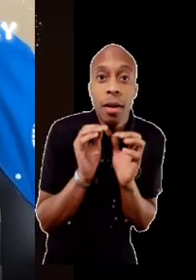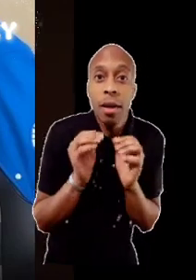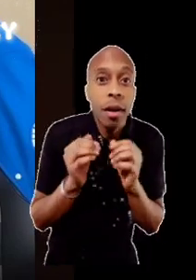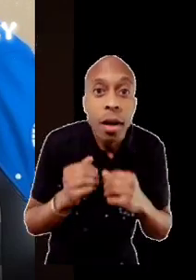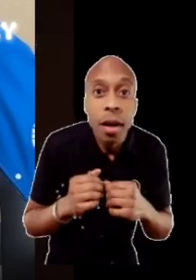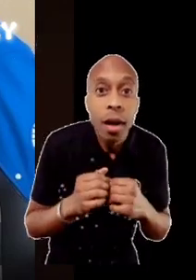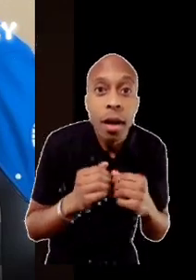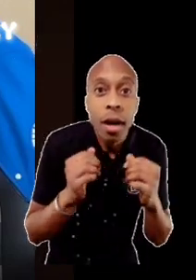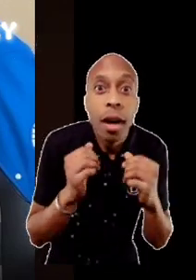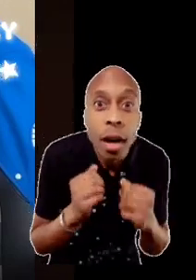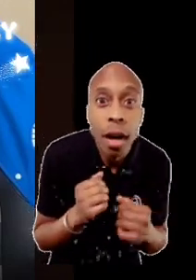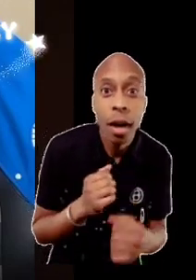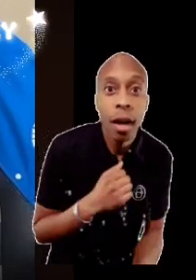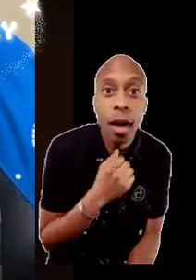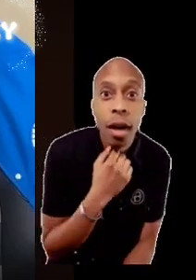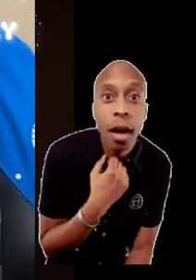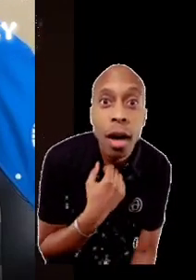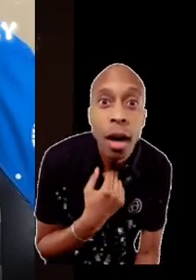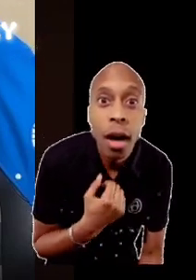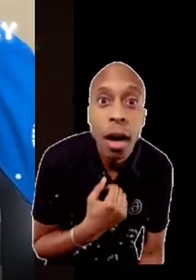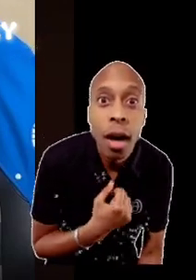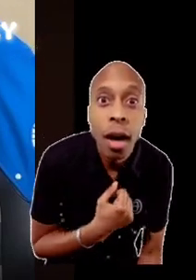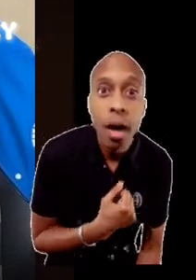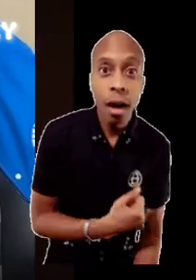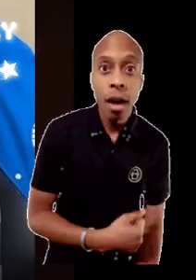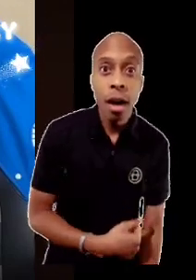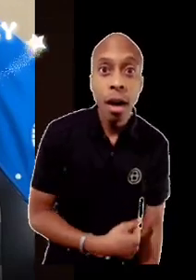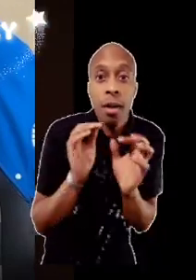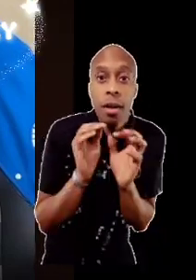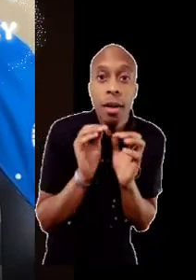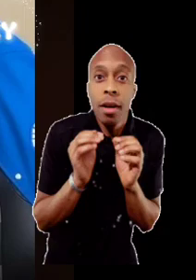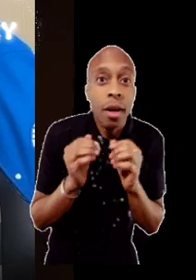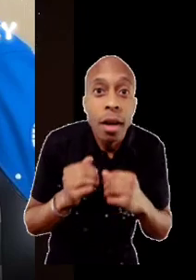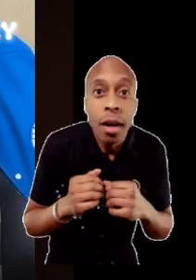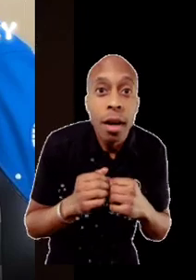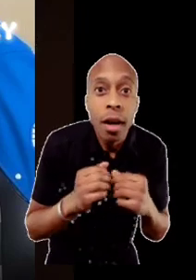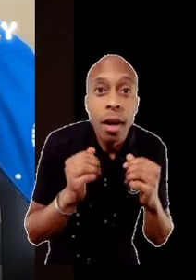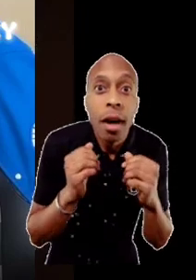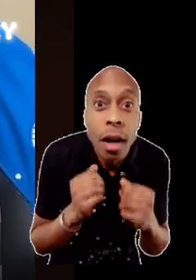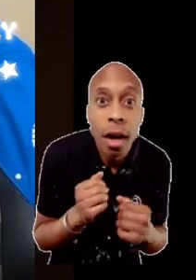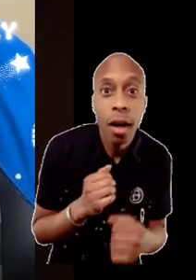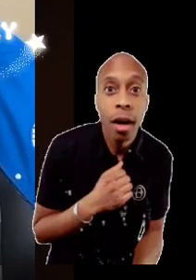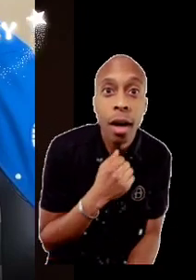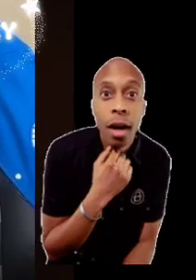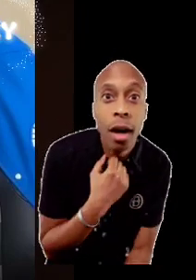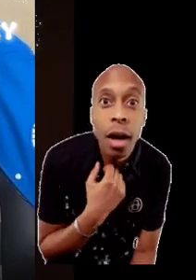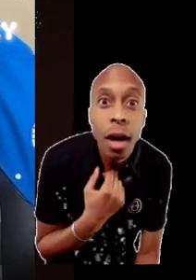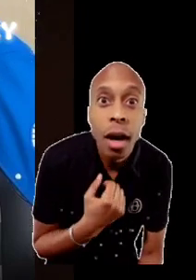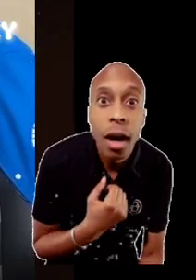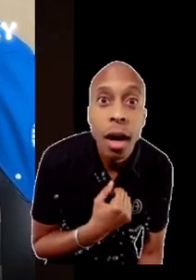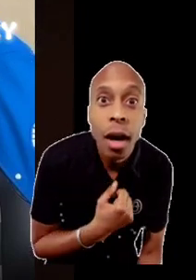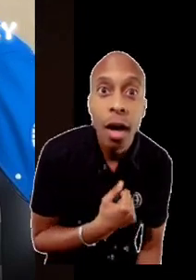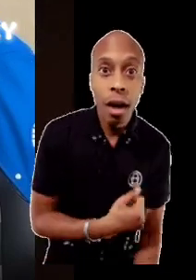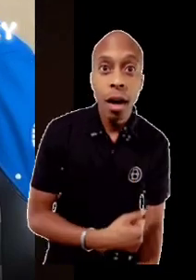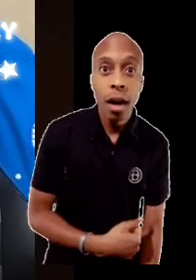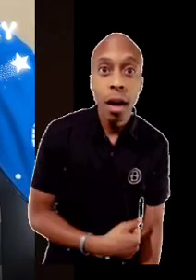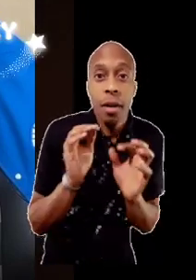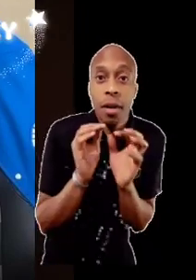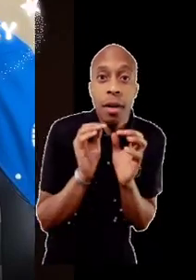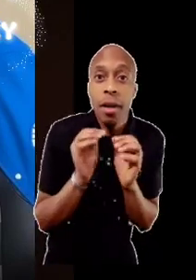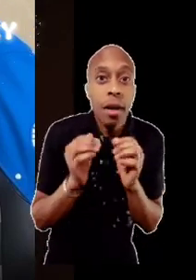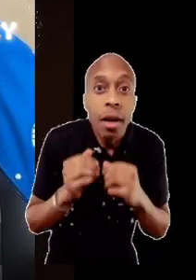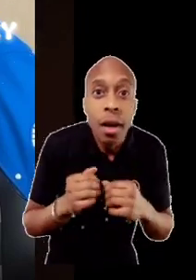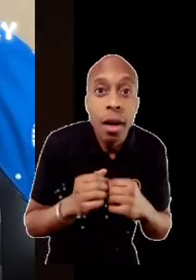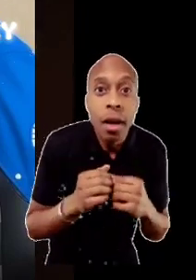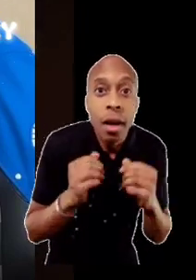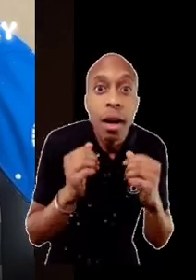I want to let y'all know something, you know, because I wasn't supposed to know. Because I would have played fake. The Lord know he needs